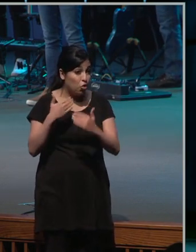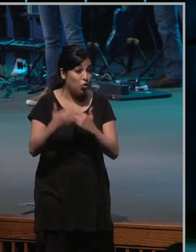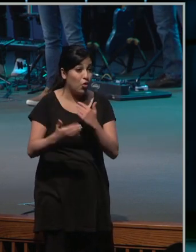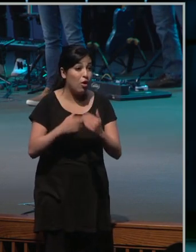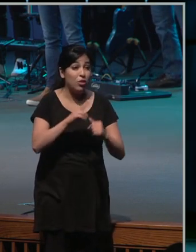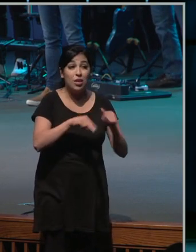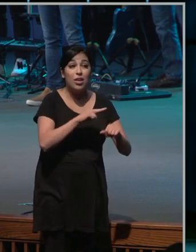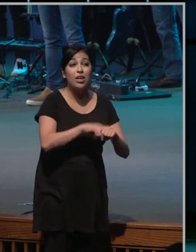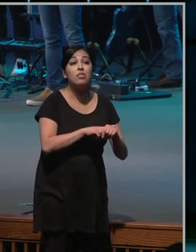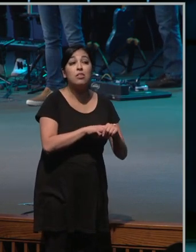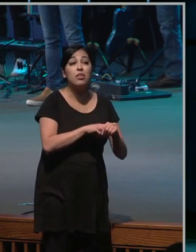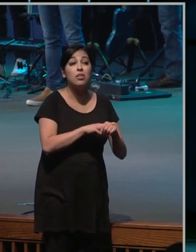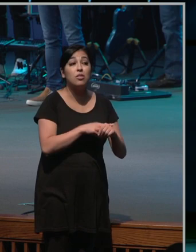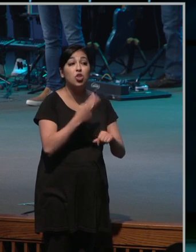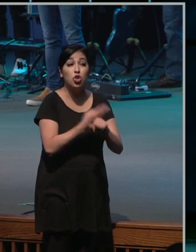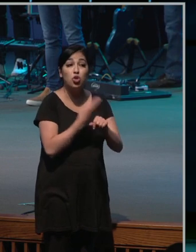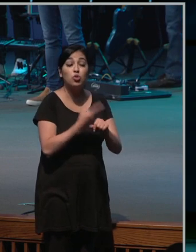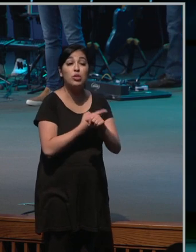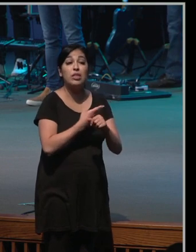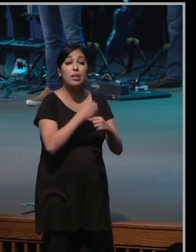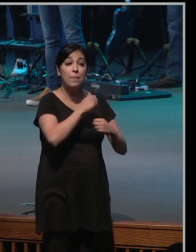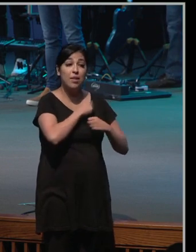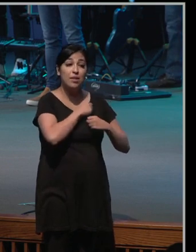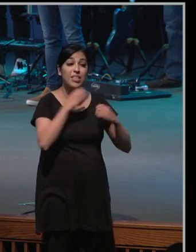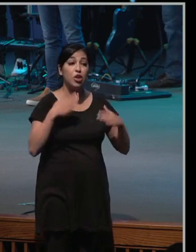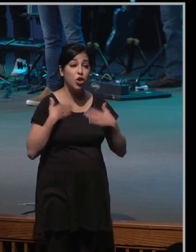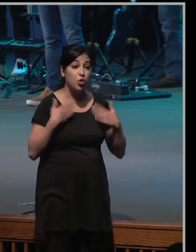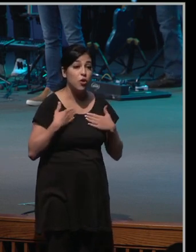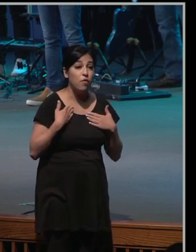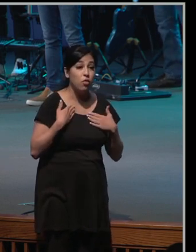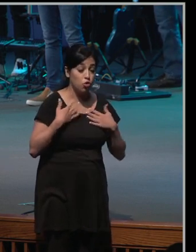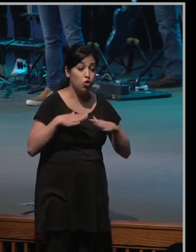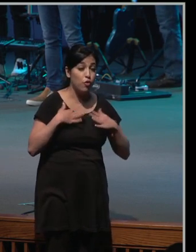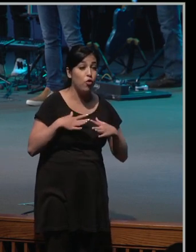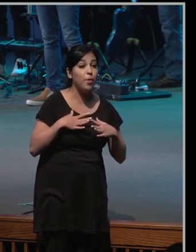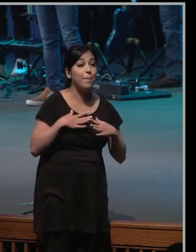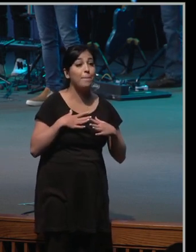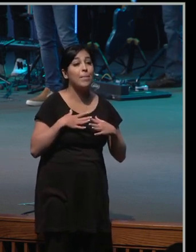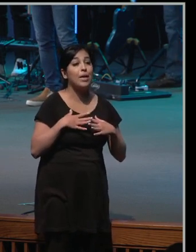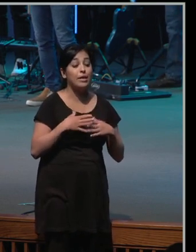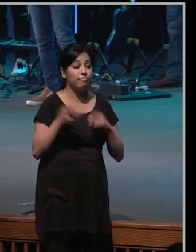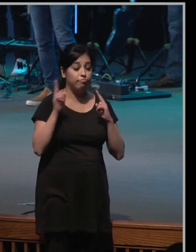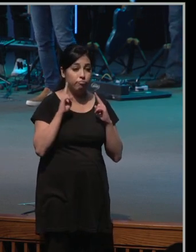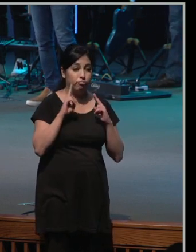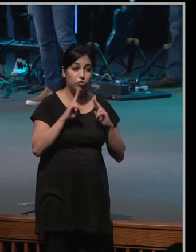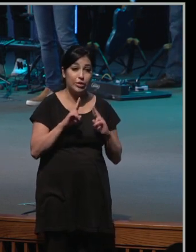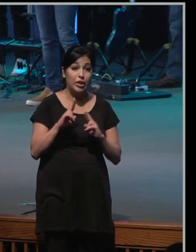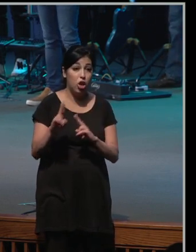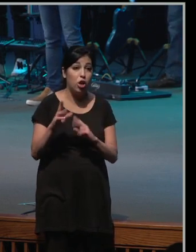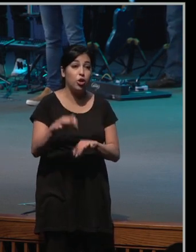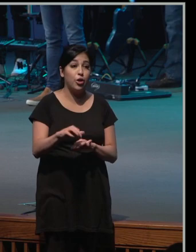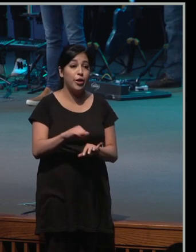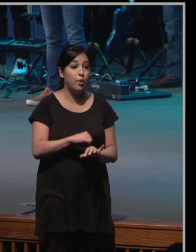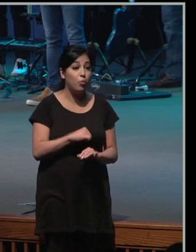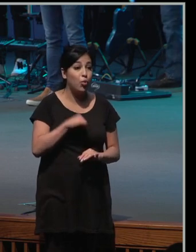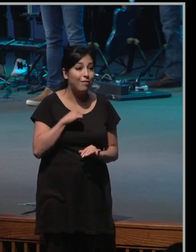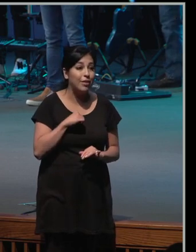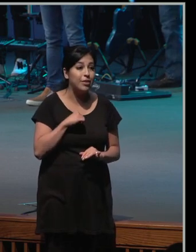wear that uniform, to fight in that uniform, to bleed in that uniform, and have so called upon to die in that